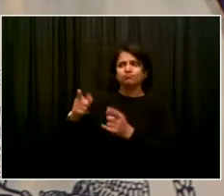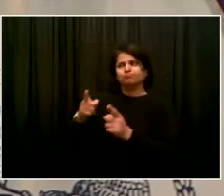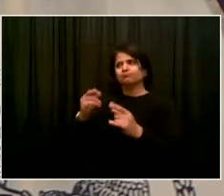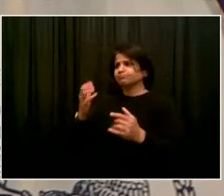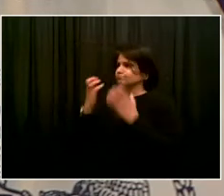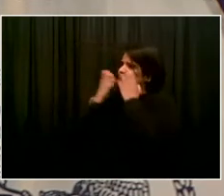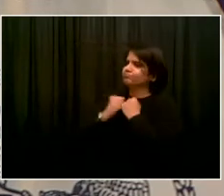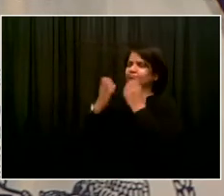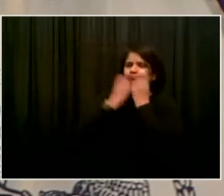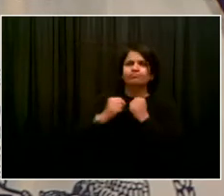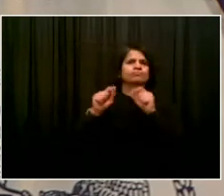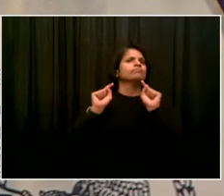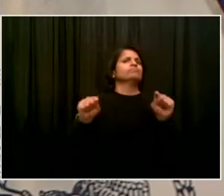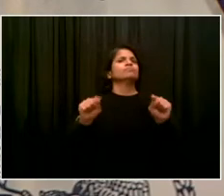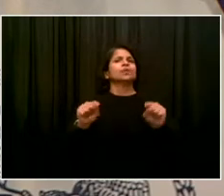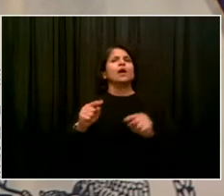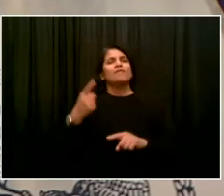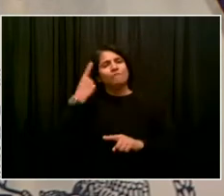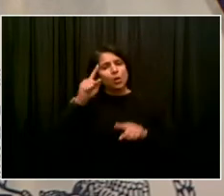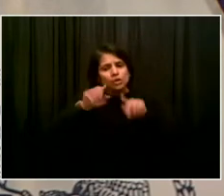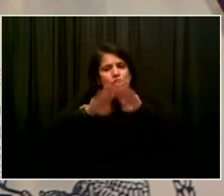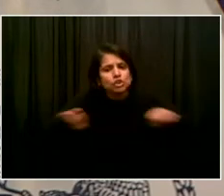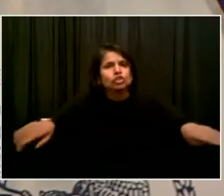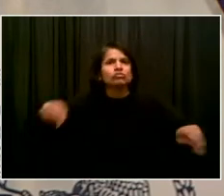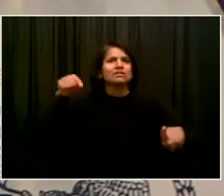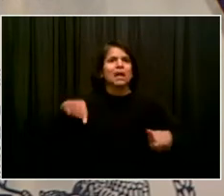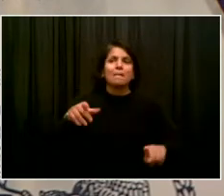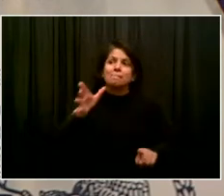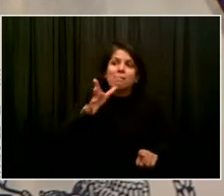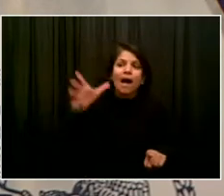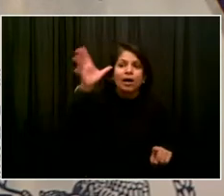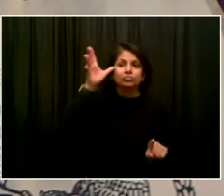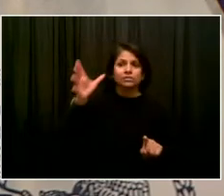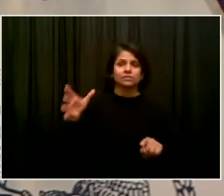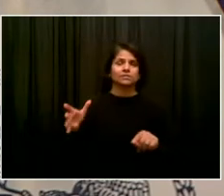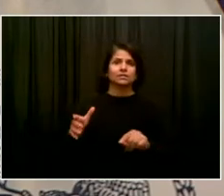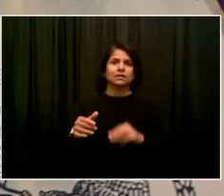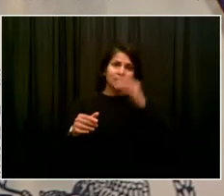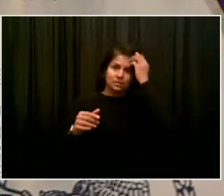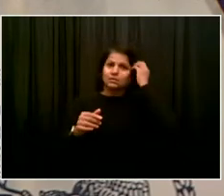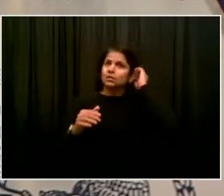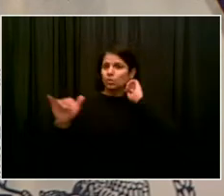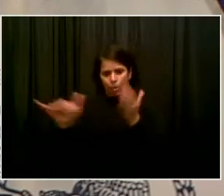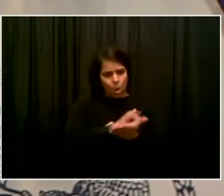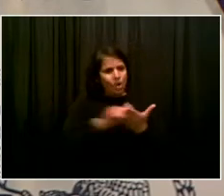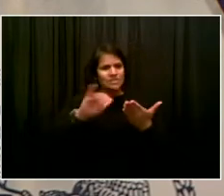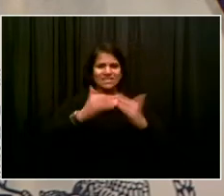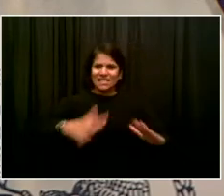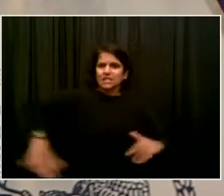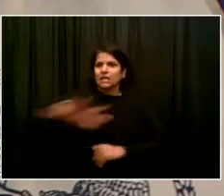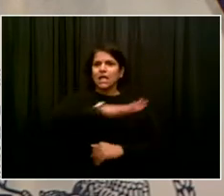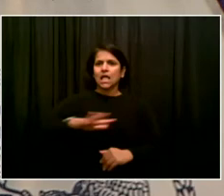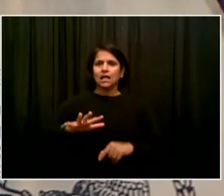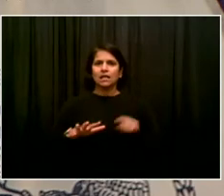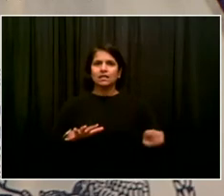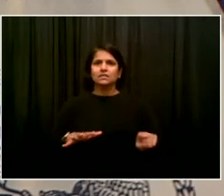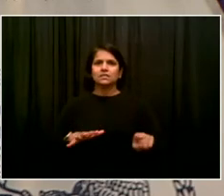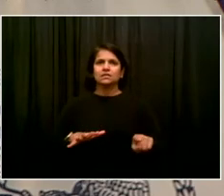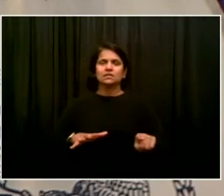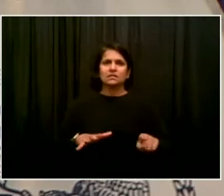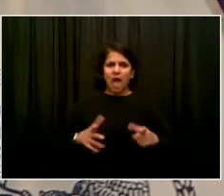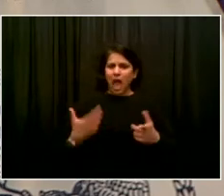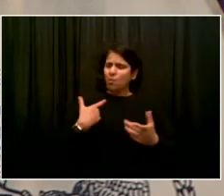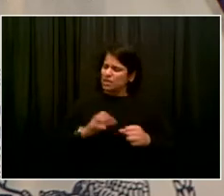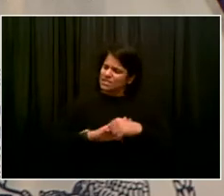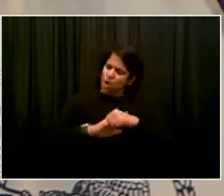back fully and putting the COVID era behind us. Now I want to shift our focus to another part of our